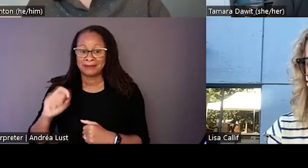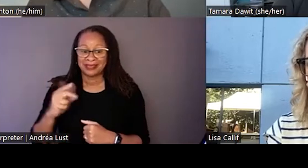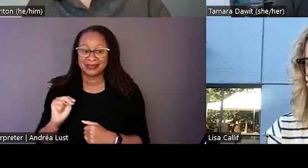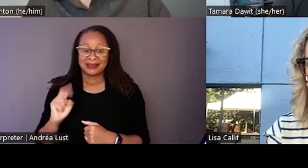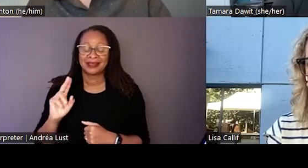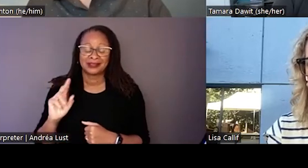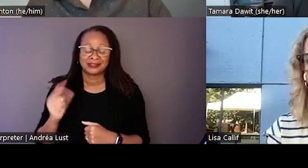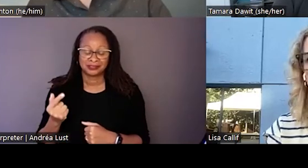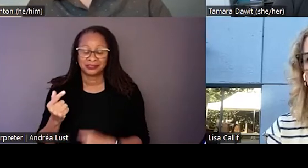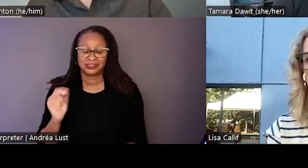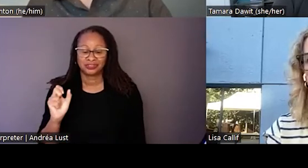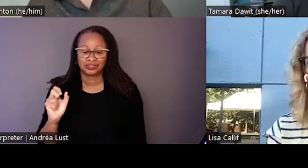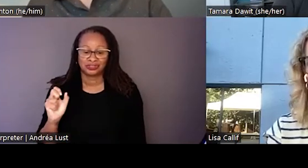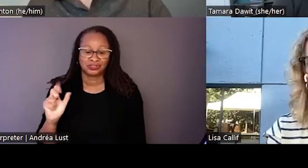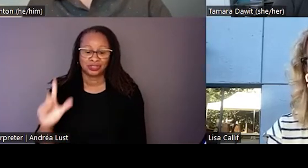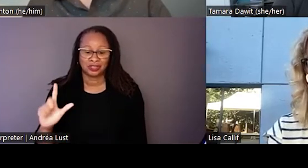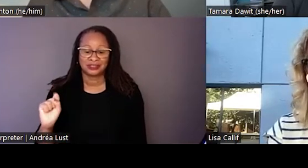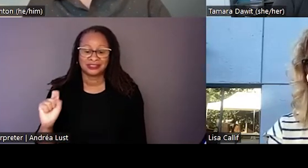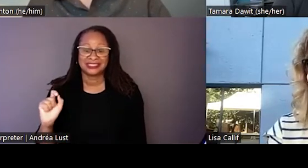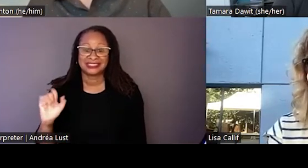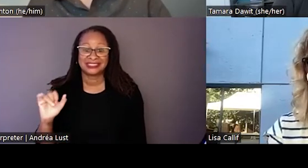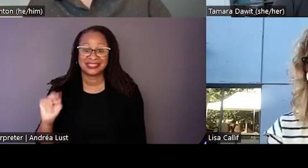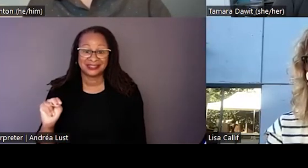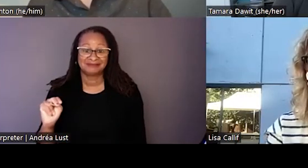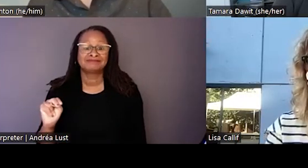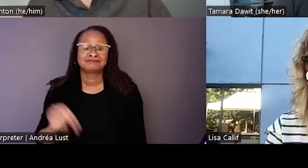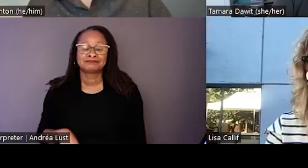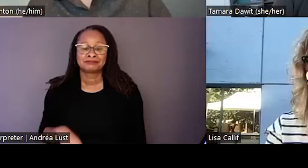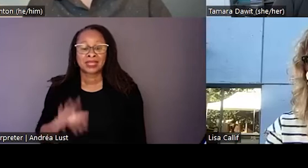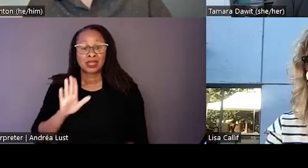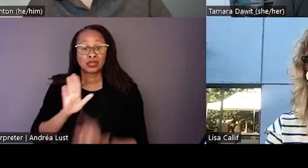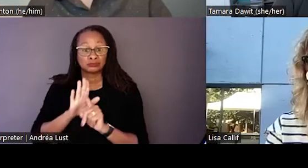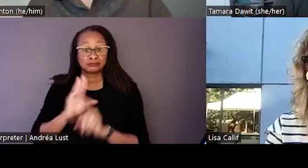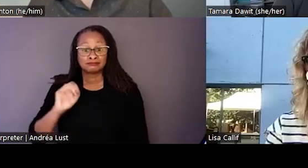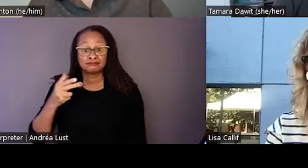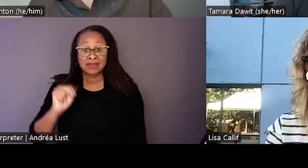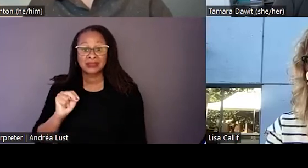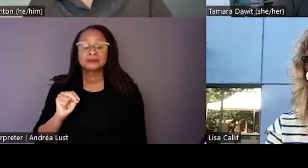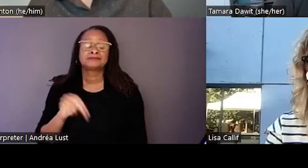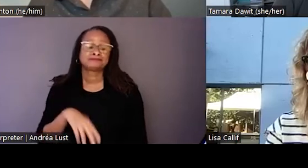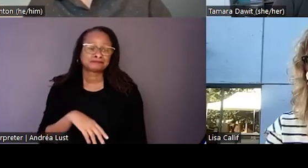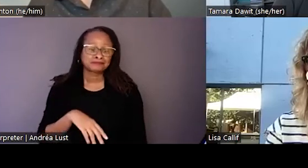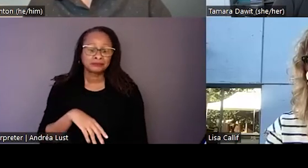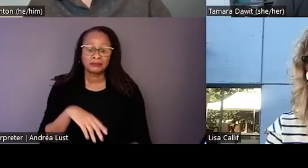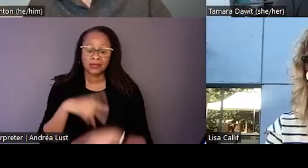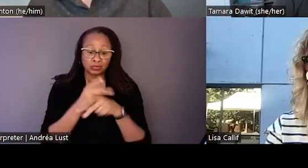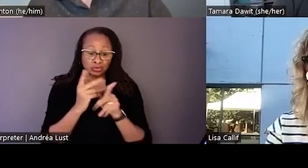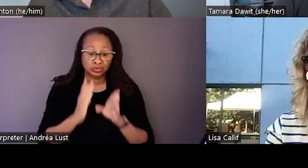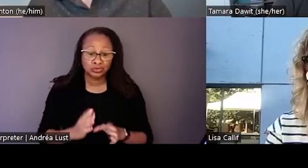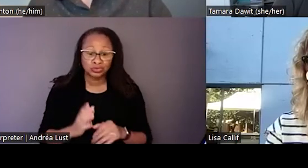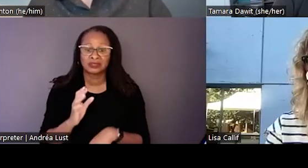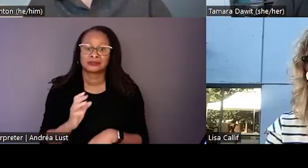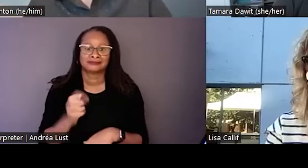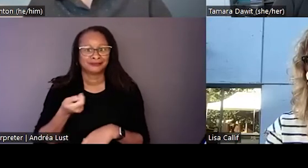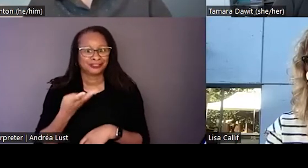herself has been producer some years